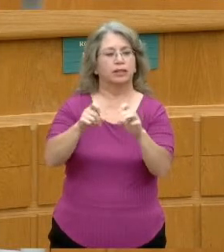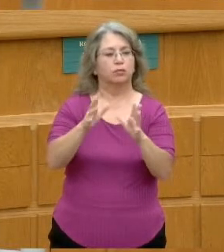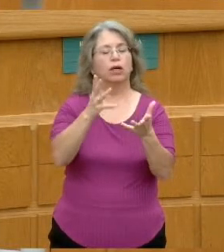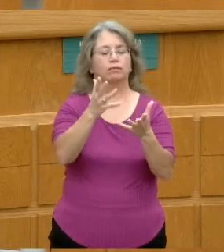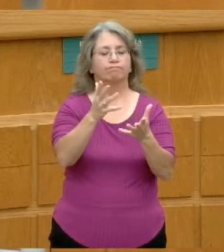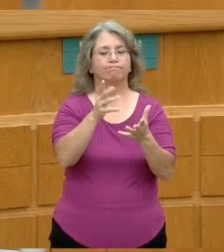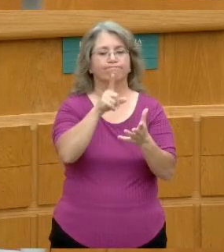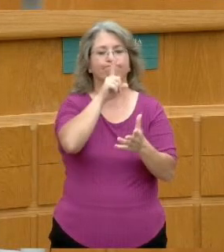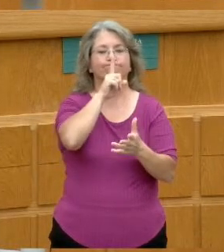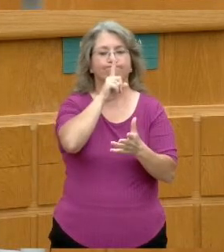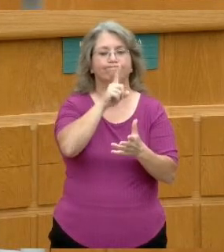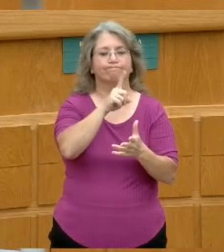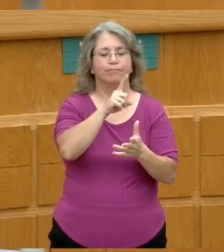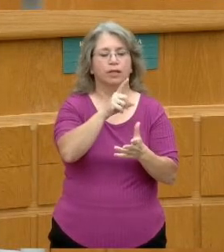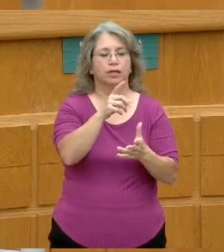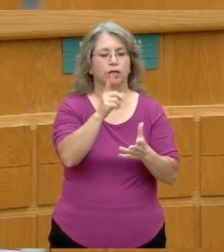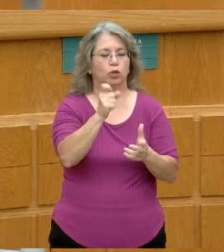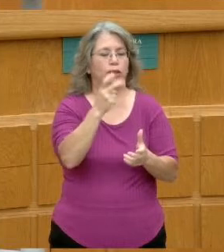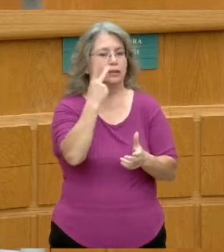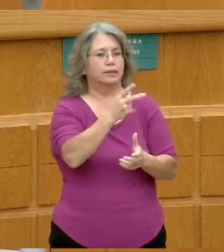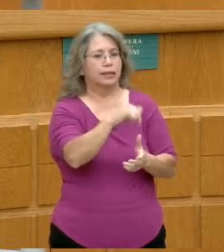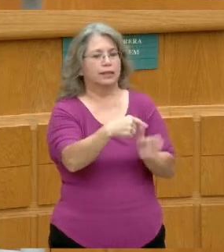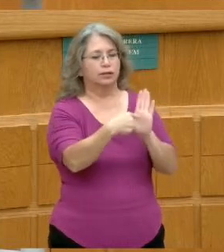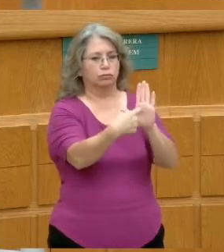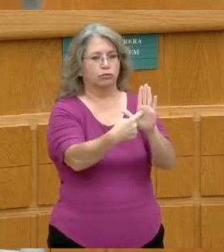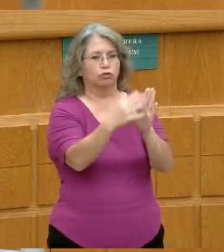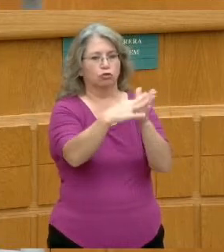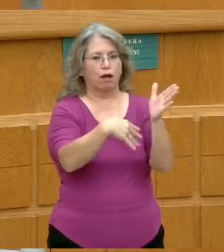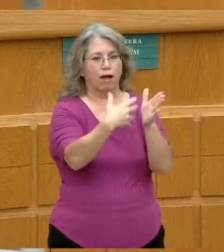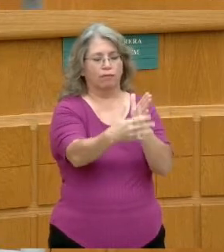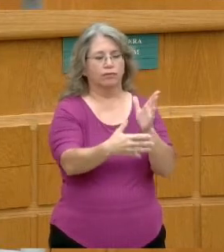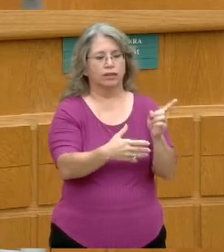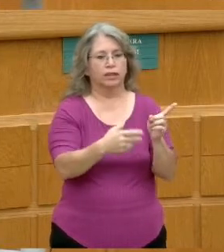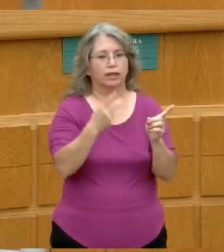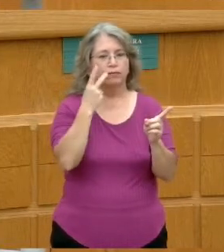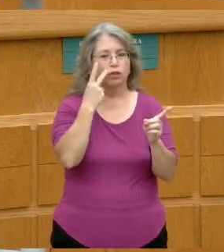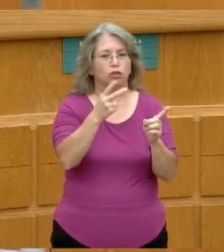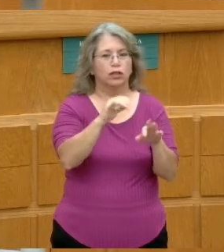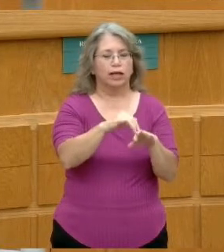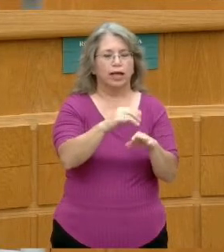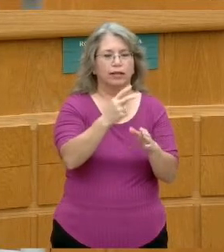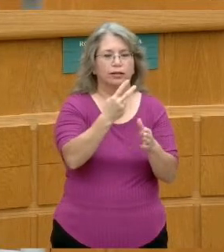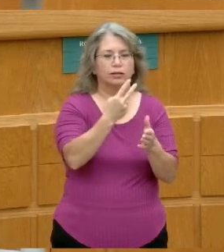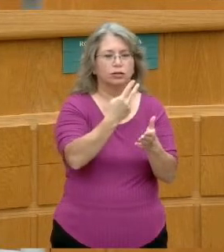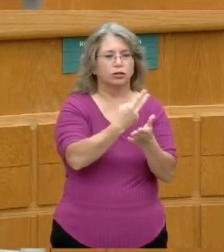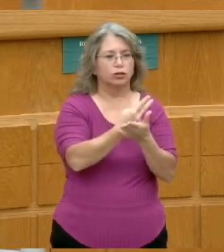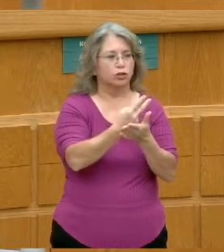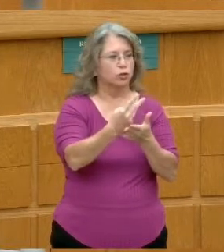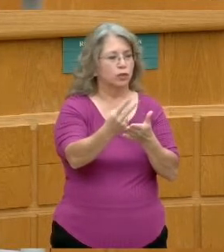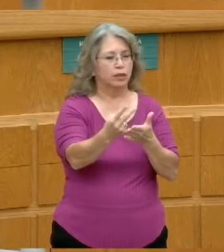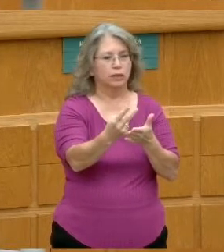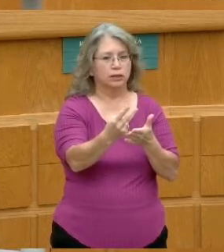this graph up. So this shows, if you look at a two-week spread over here, I'm trying to find